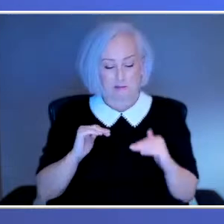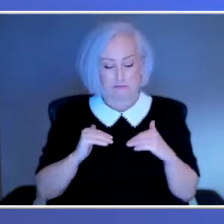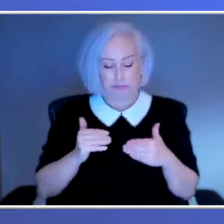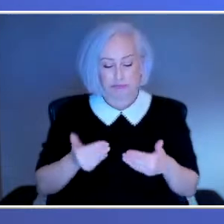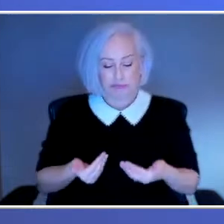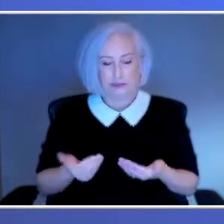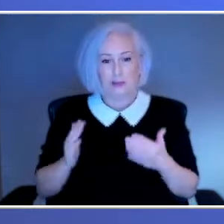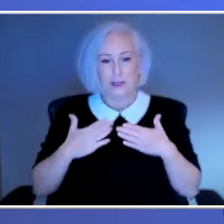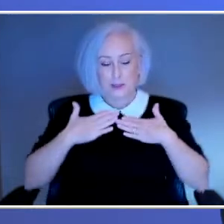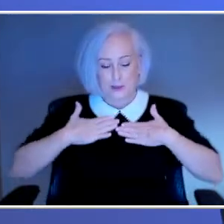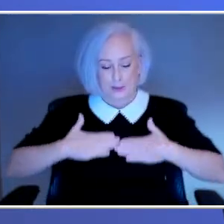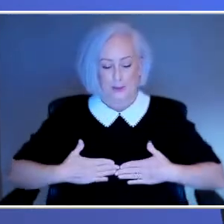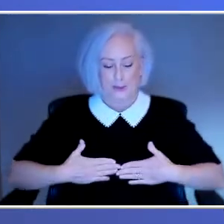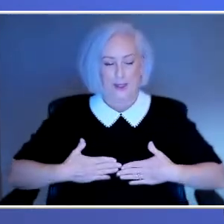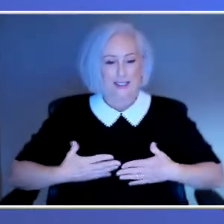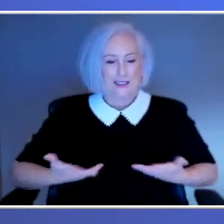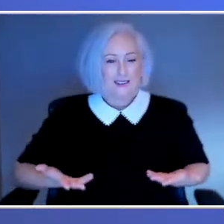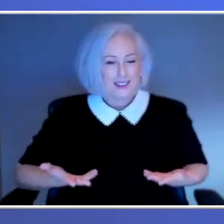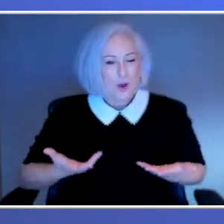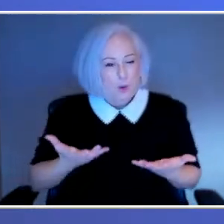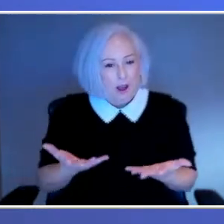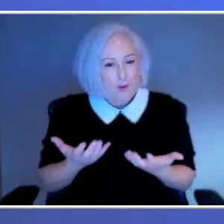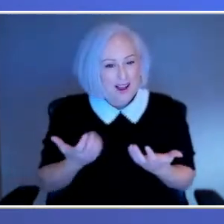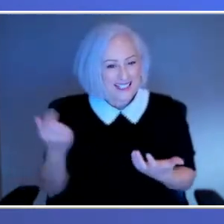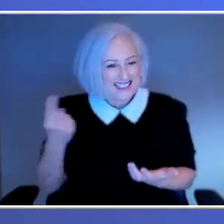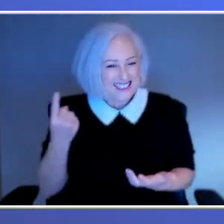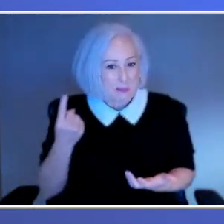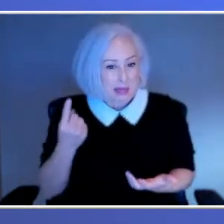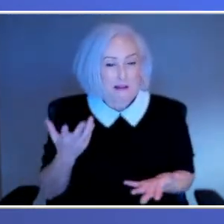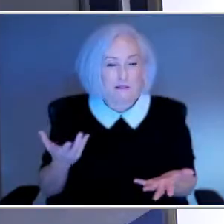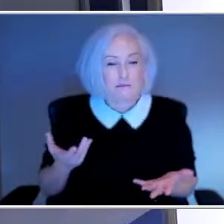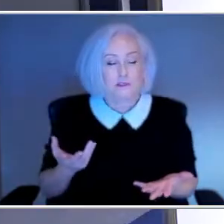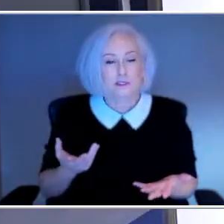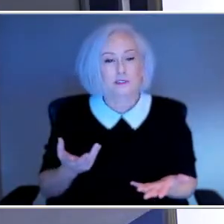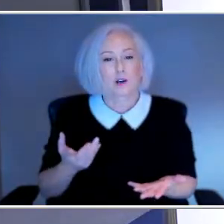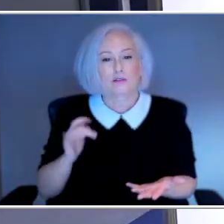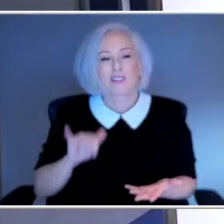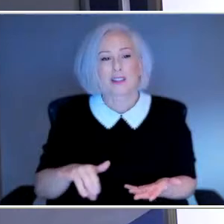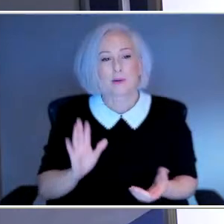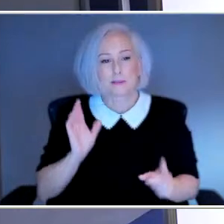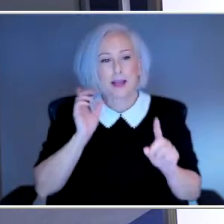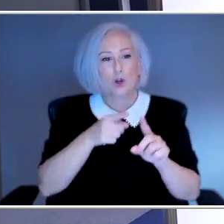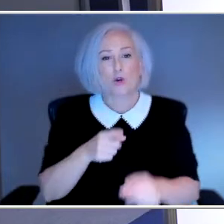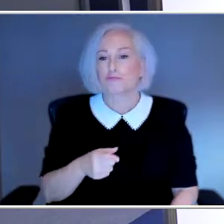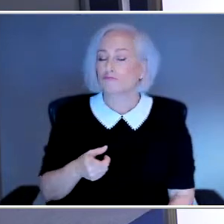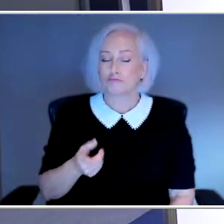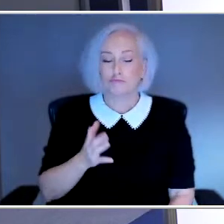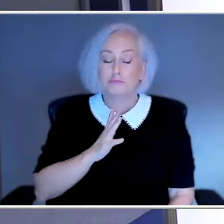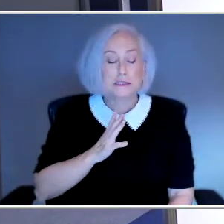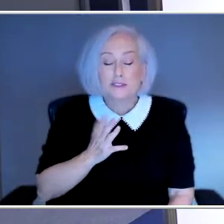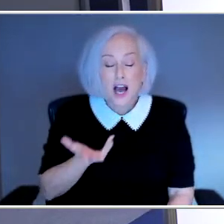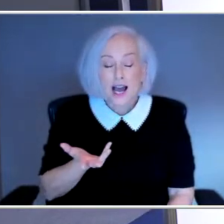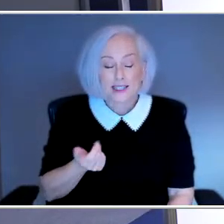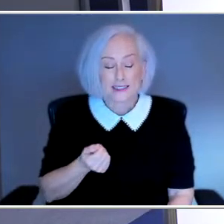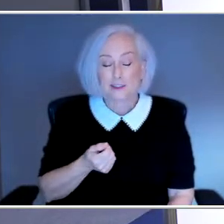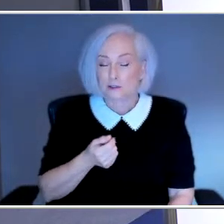a woman, and that's what I opted for. That's okay to say that. I'm sure that's a question. A lot of women, they come